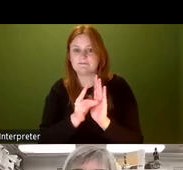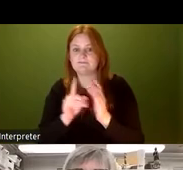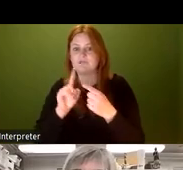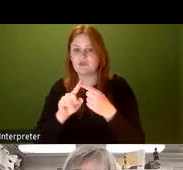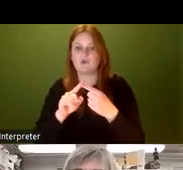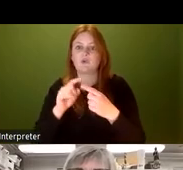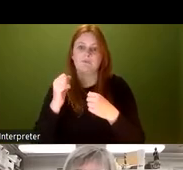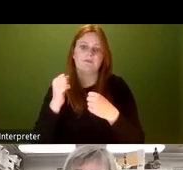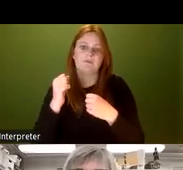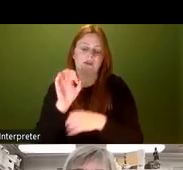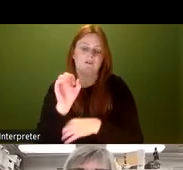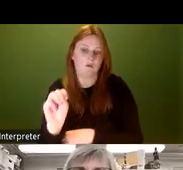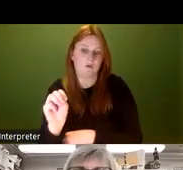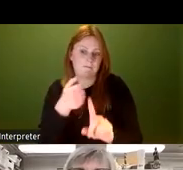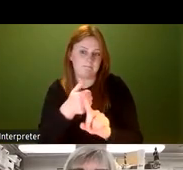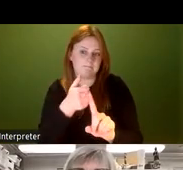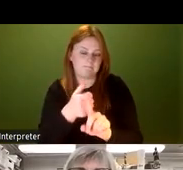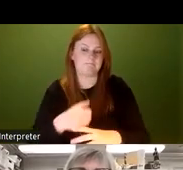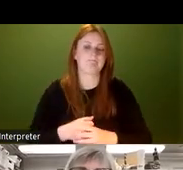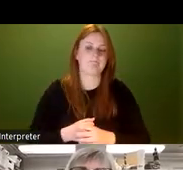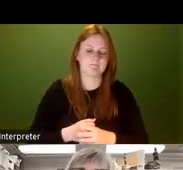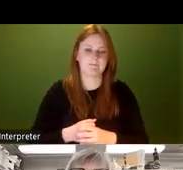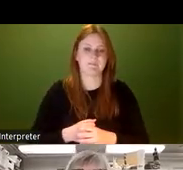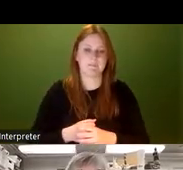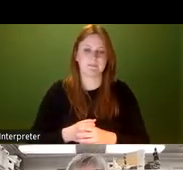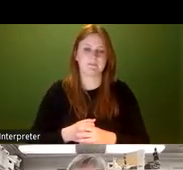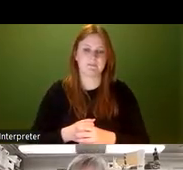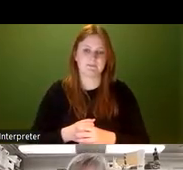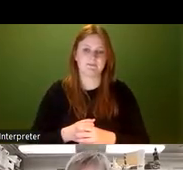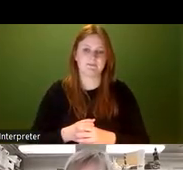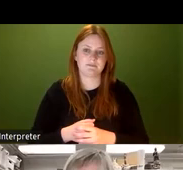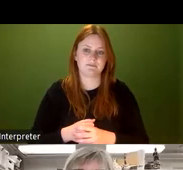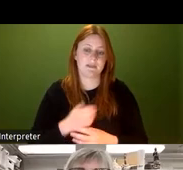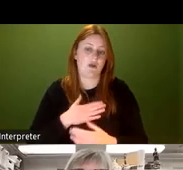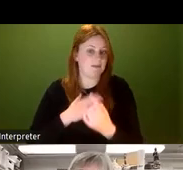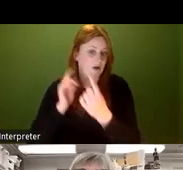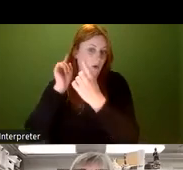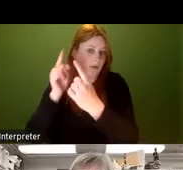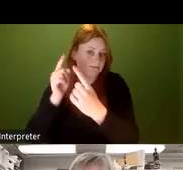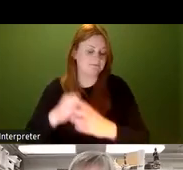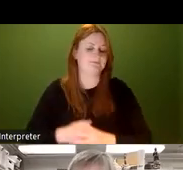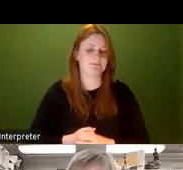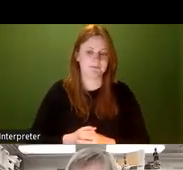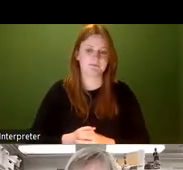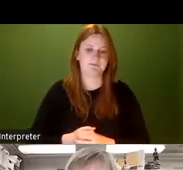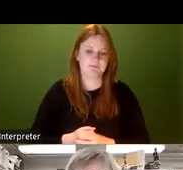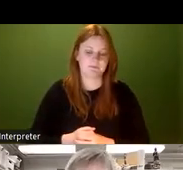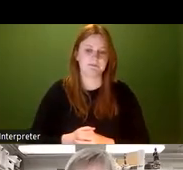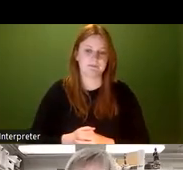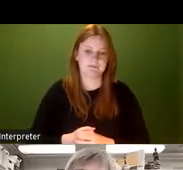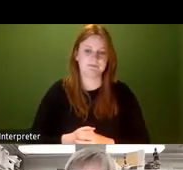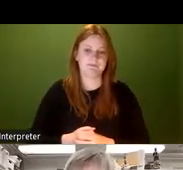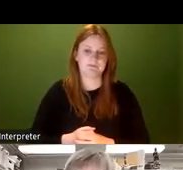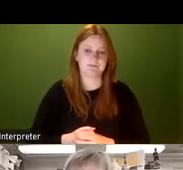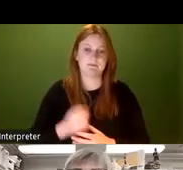to the form itself. And that was what I was aiming for, because I have spent many,